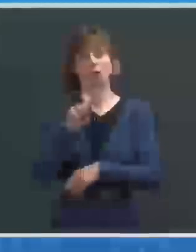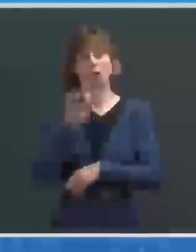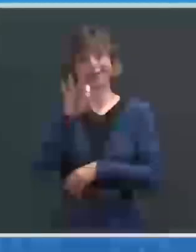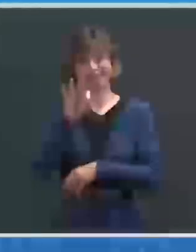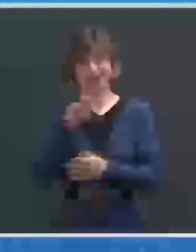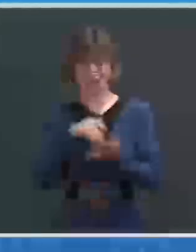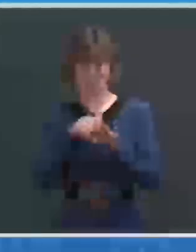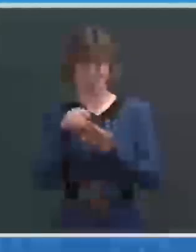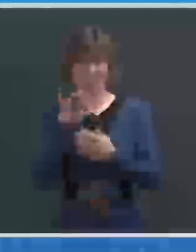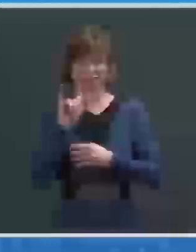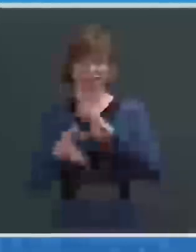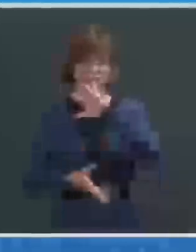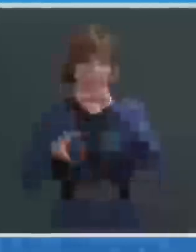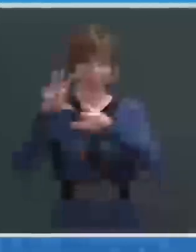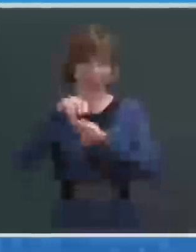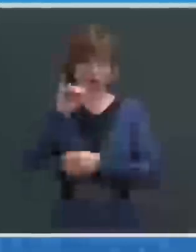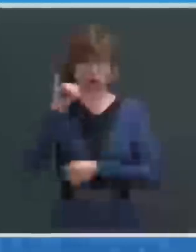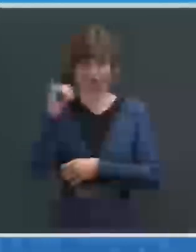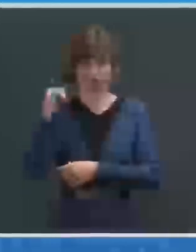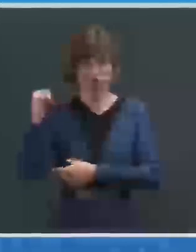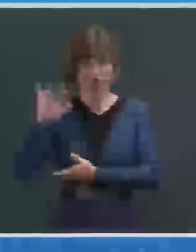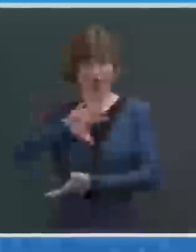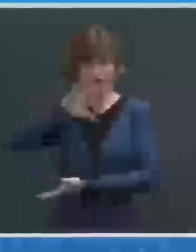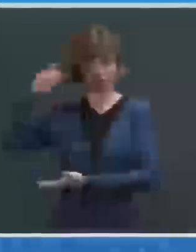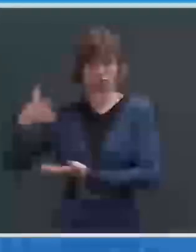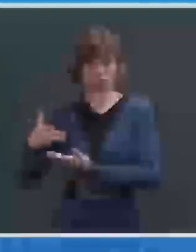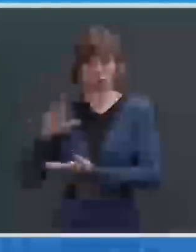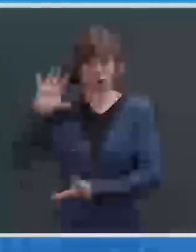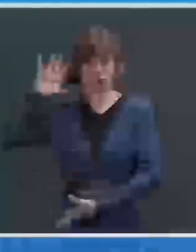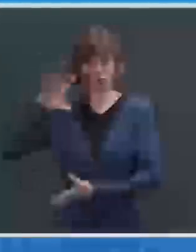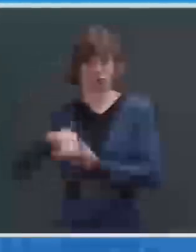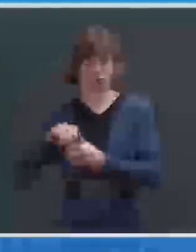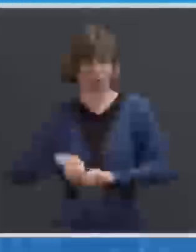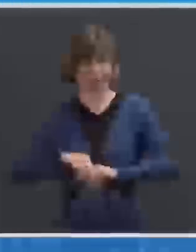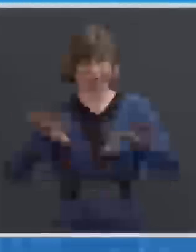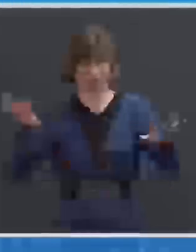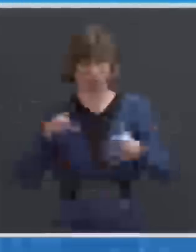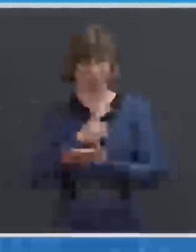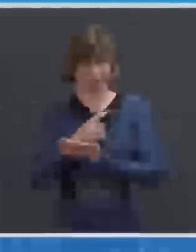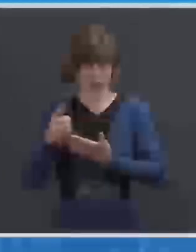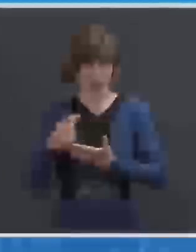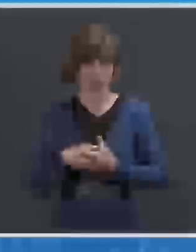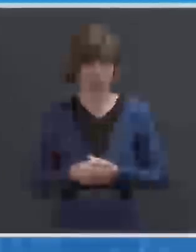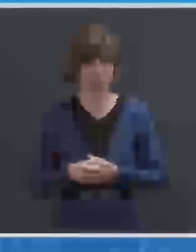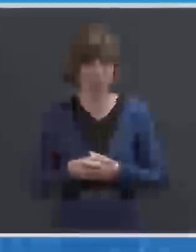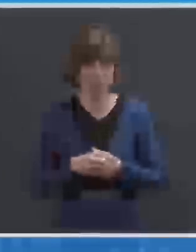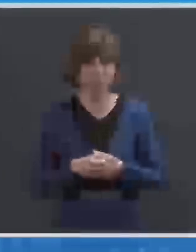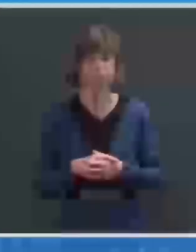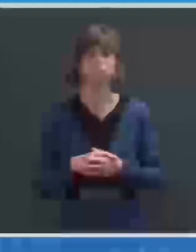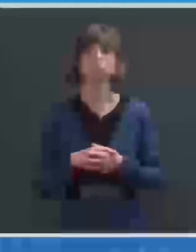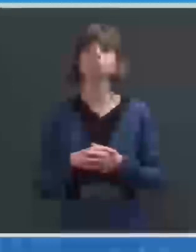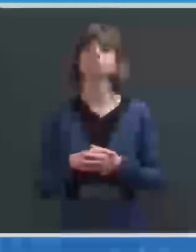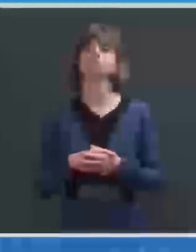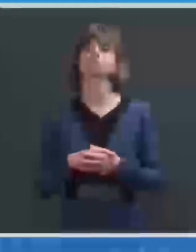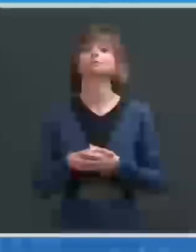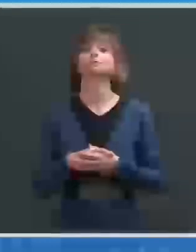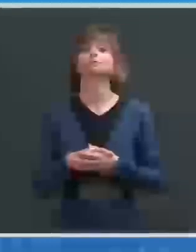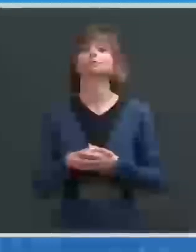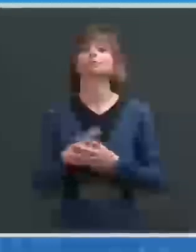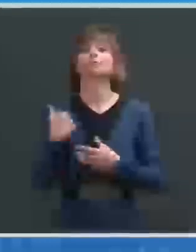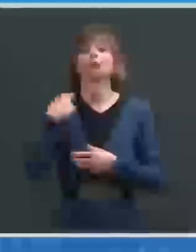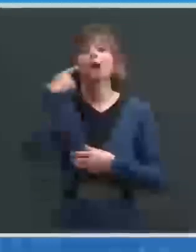entire J&J inventory, and all of those doses are being shipped this week. You know, I think